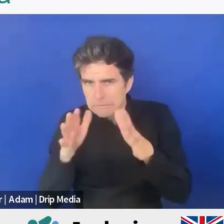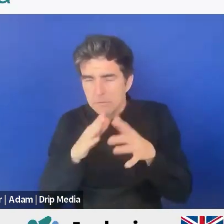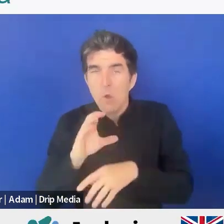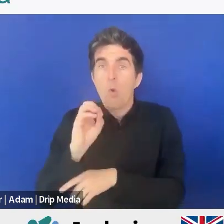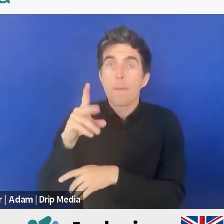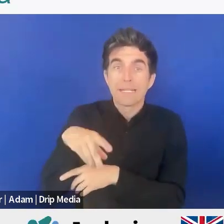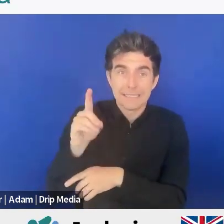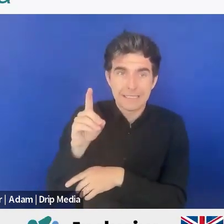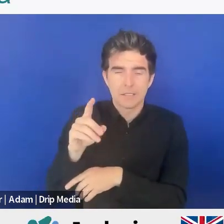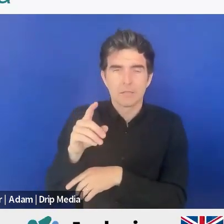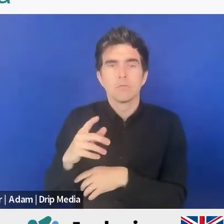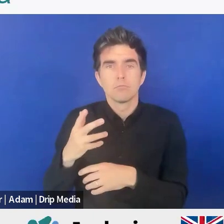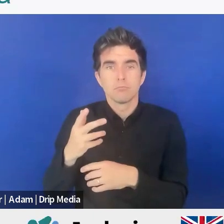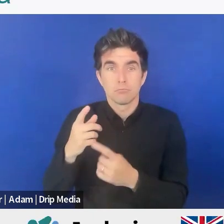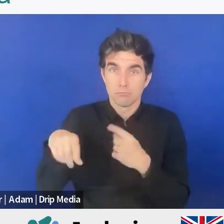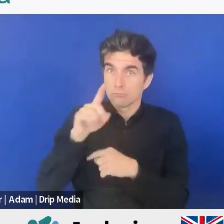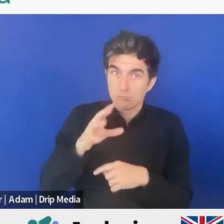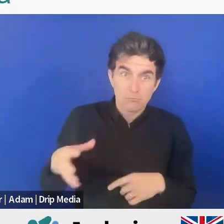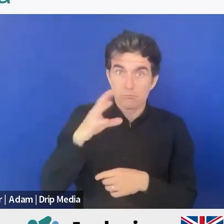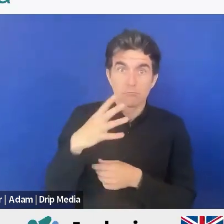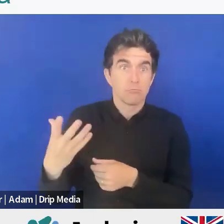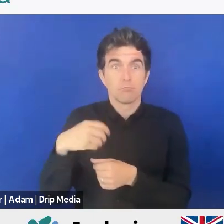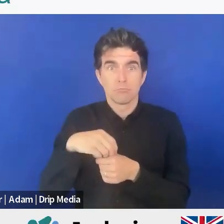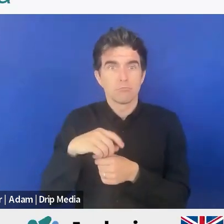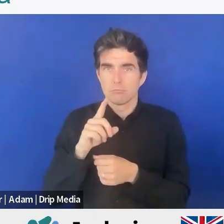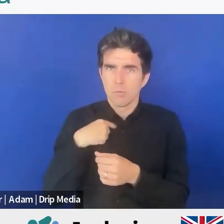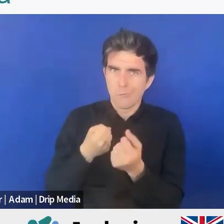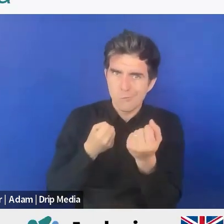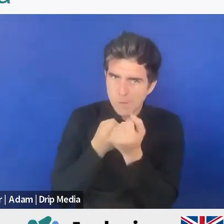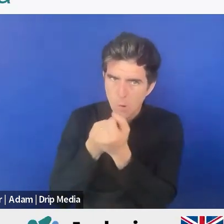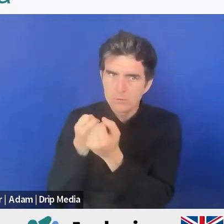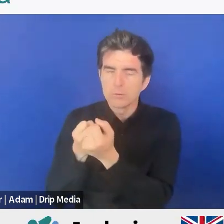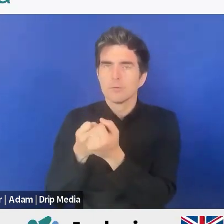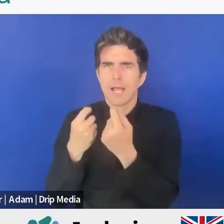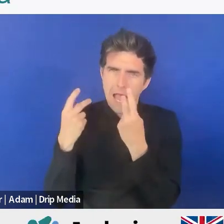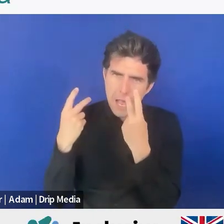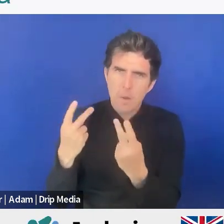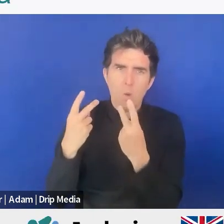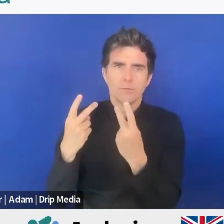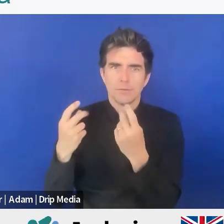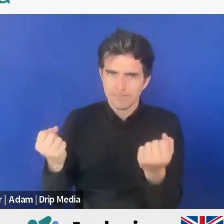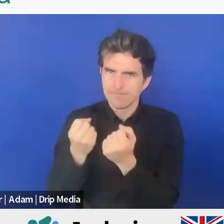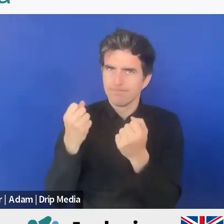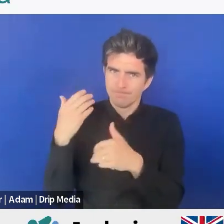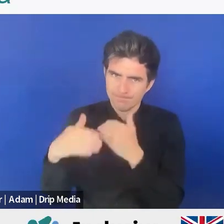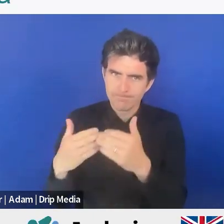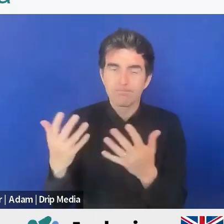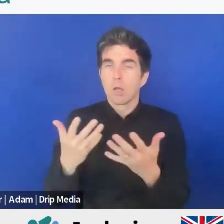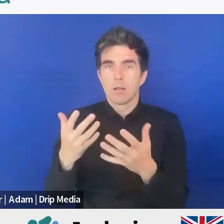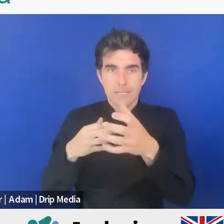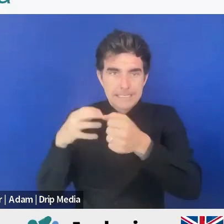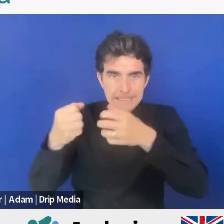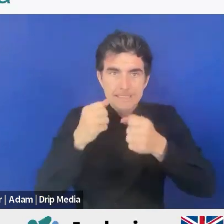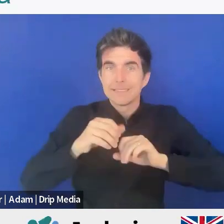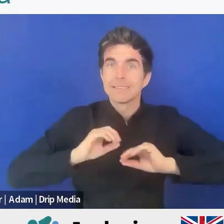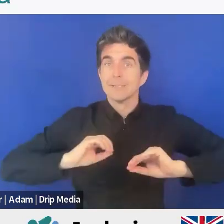in facilitation too. They played an important role in orienting teachers as well as collecting contextual